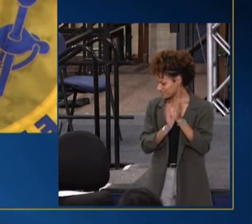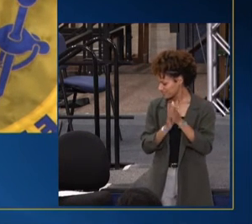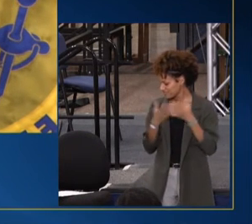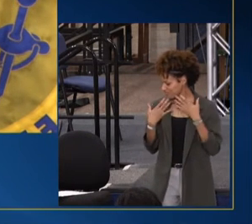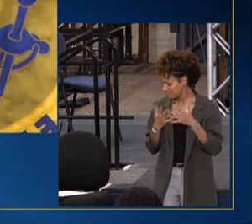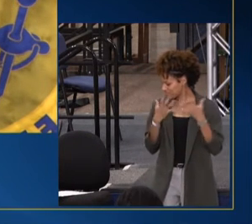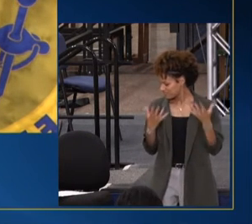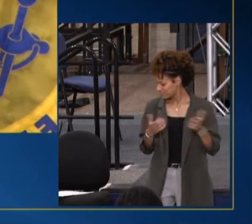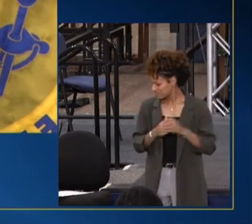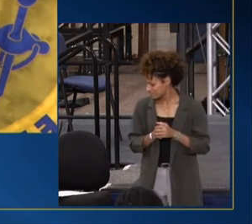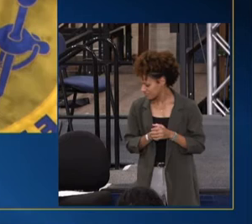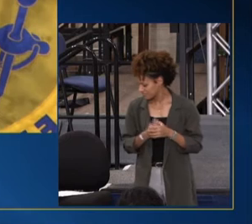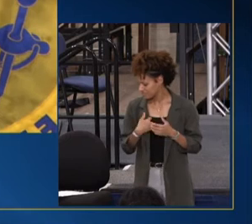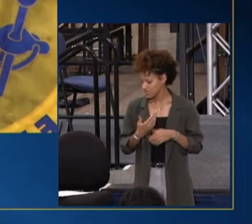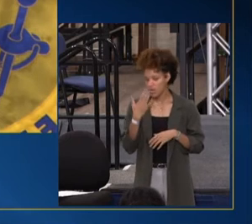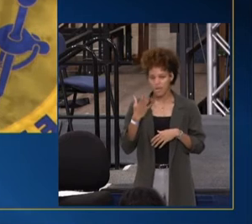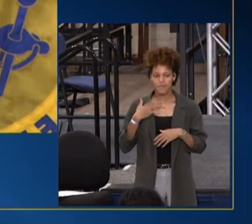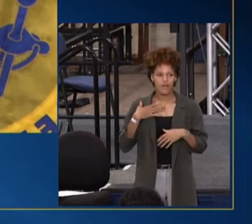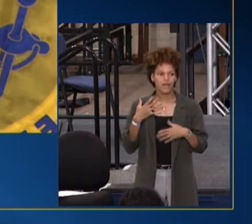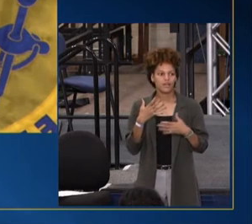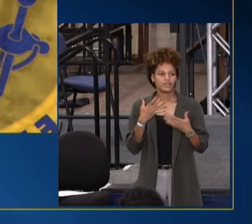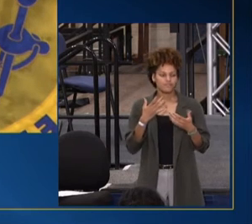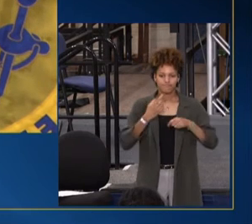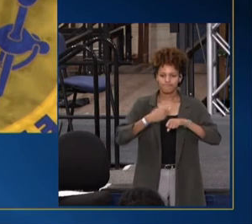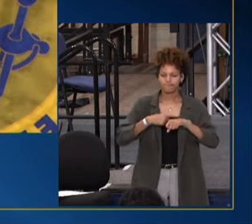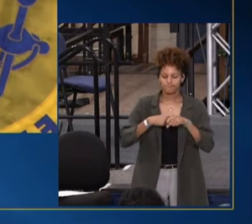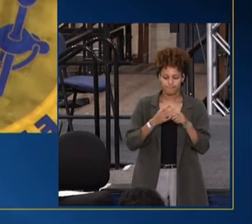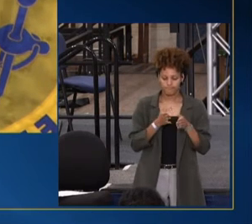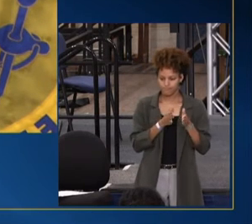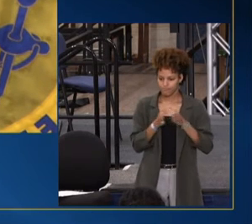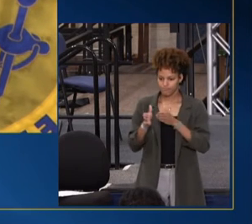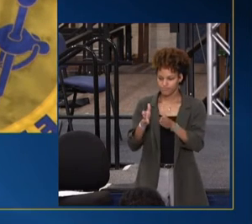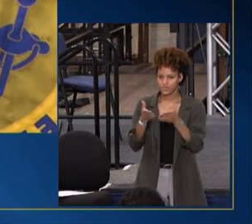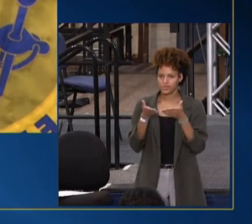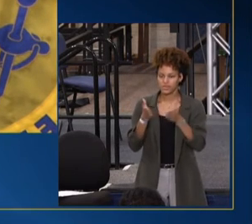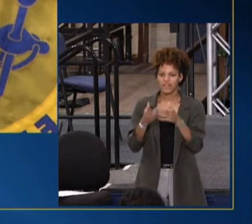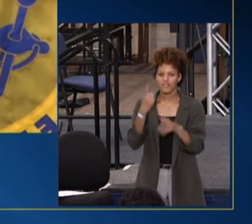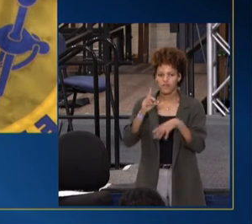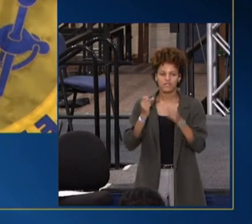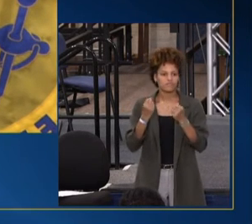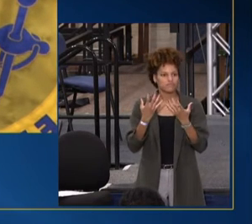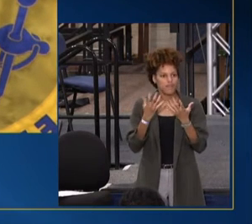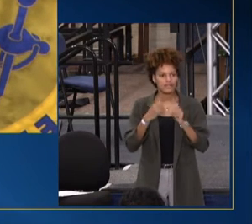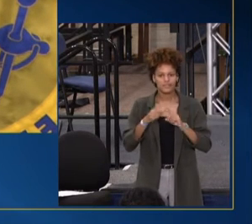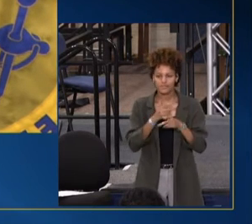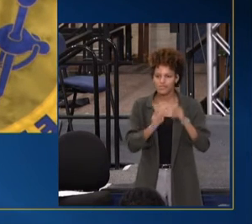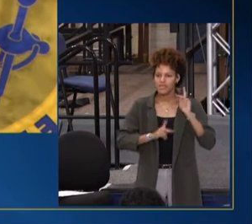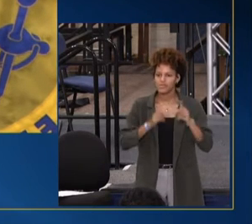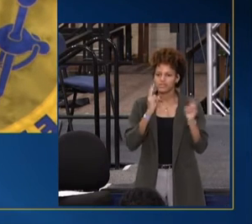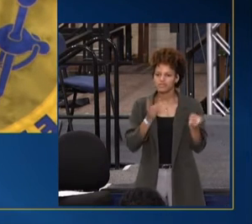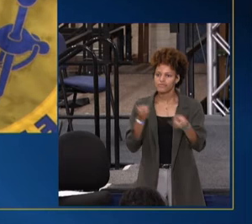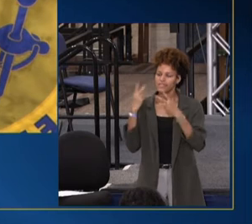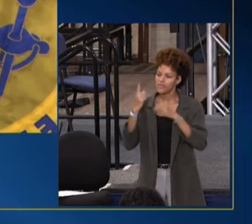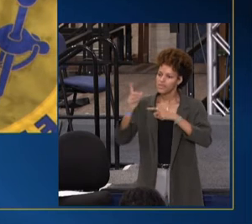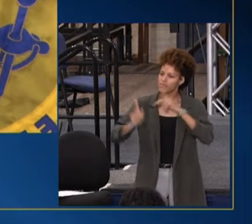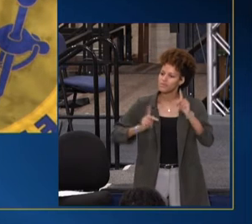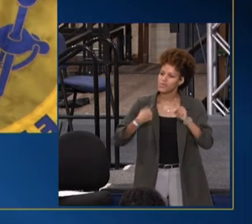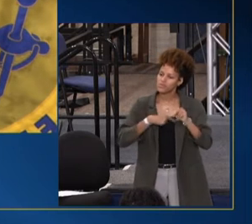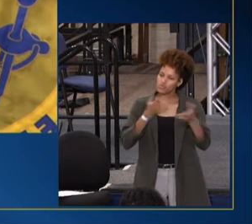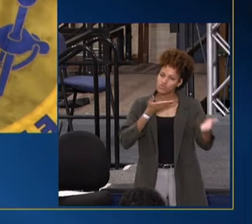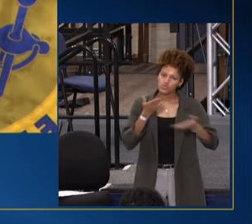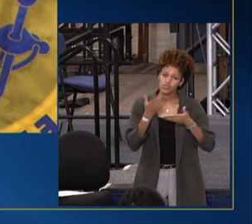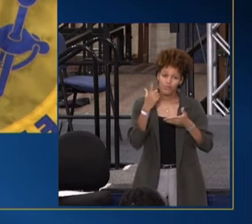Thank you so much. I know my appointment paves the way to national leadership that is more reflective of the people that we serve,